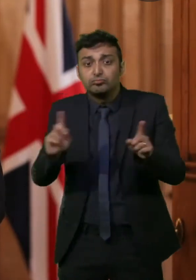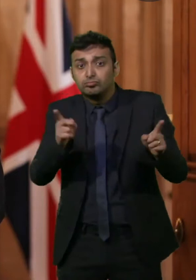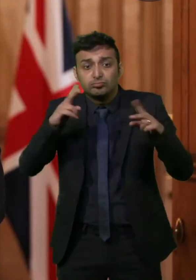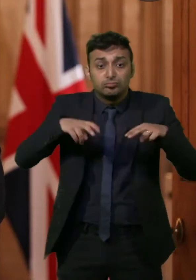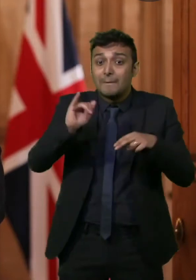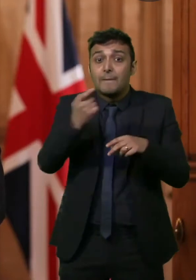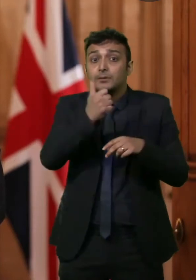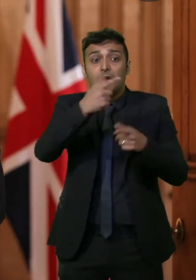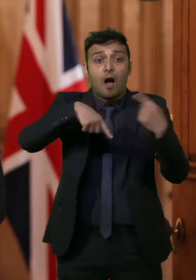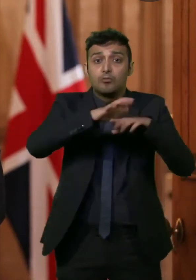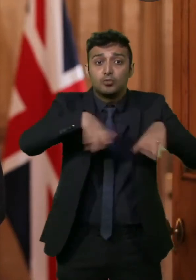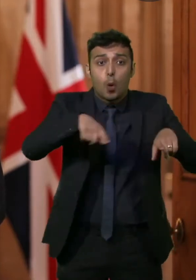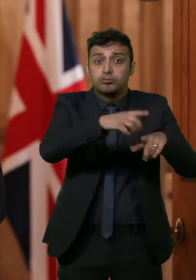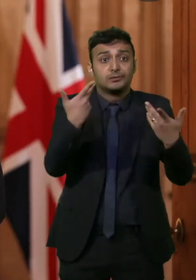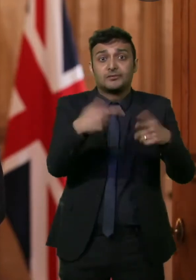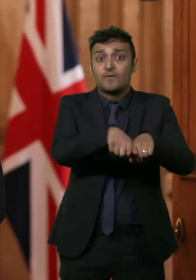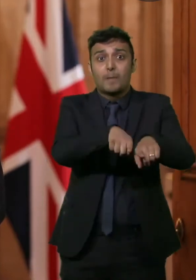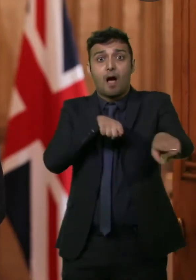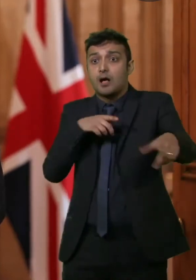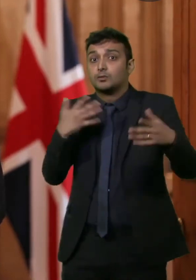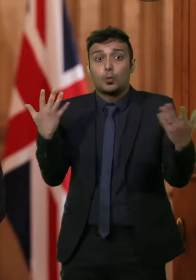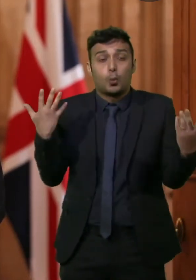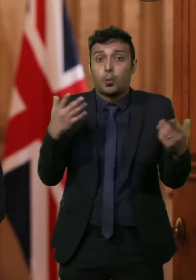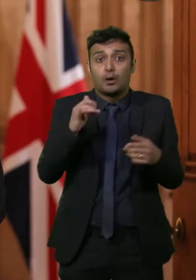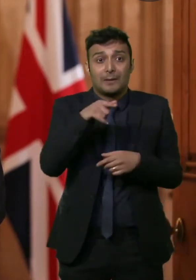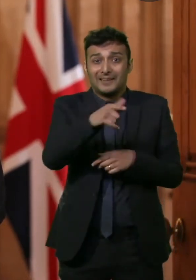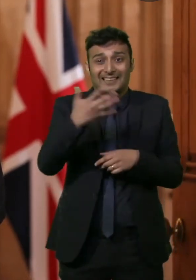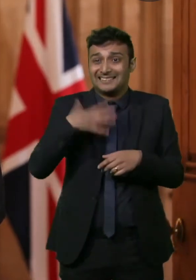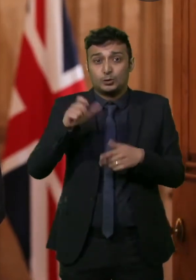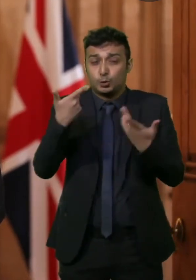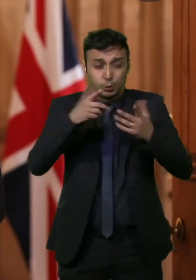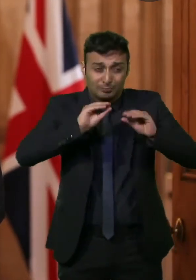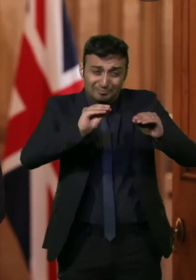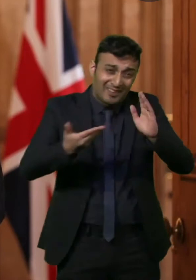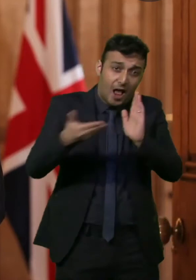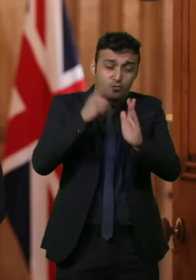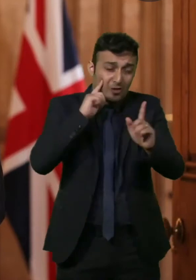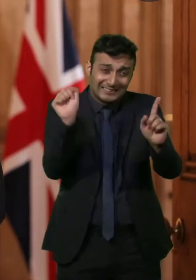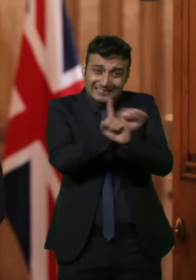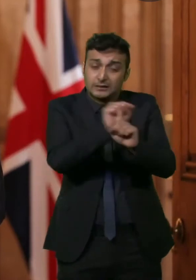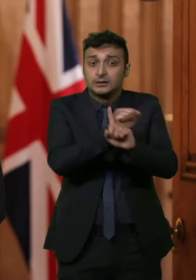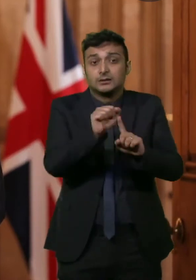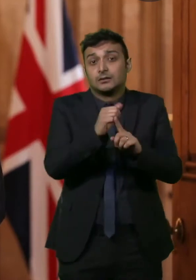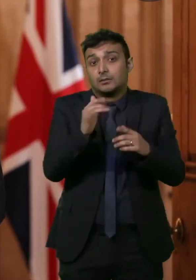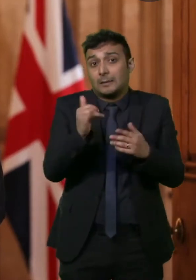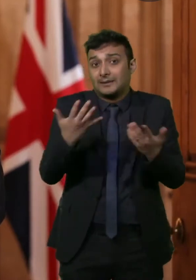potential unleashed in all sorts of ways. We're also looking, as we've said, at